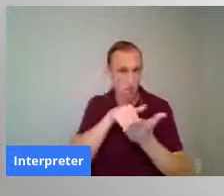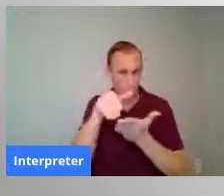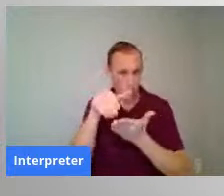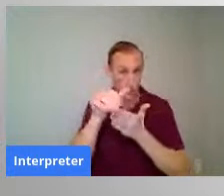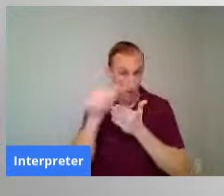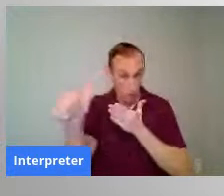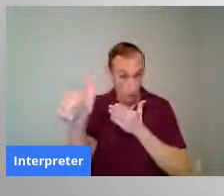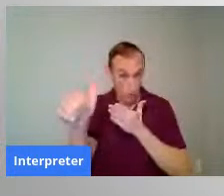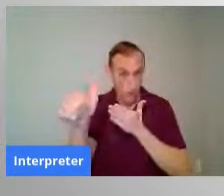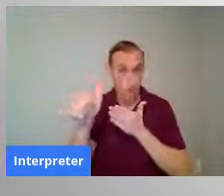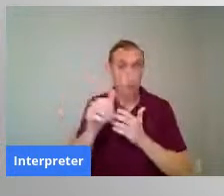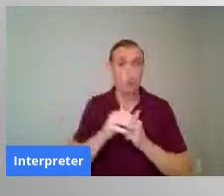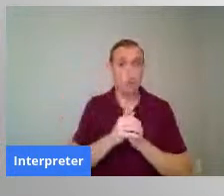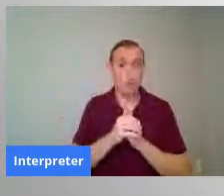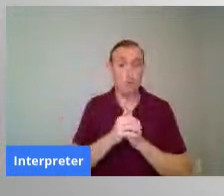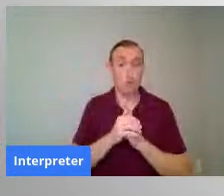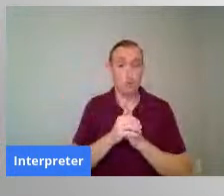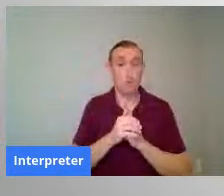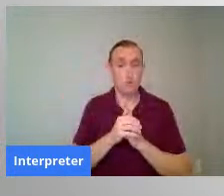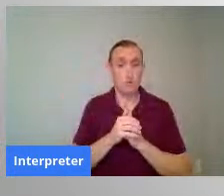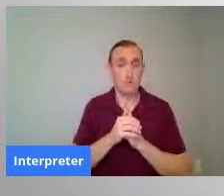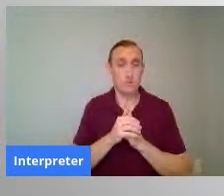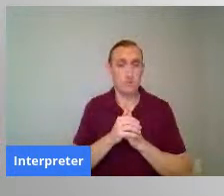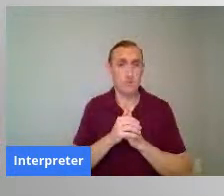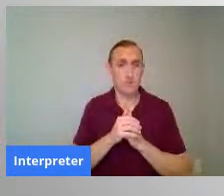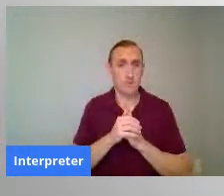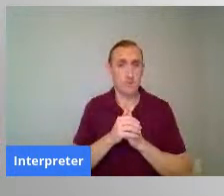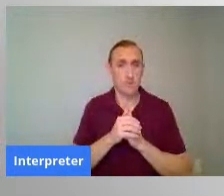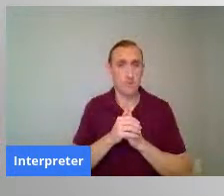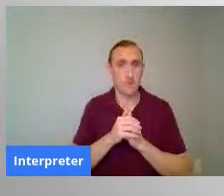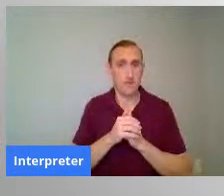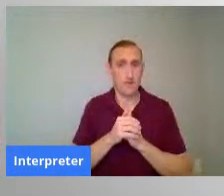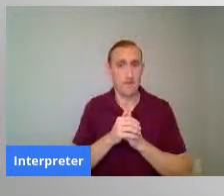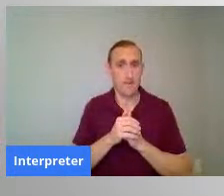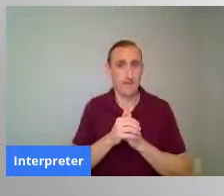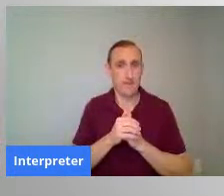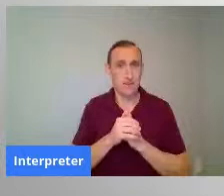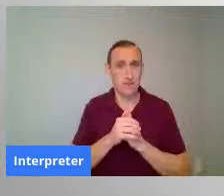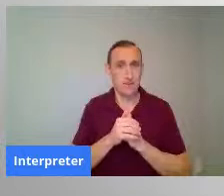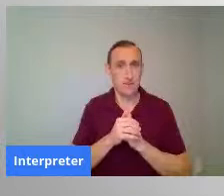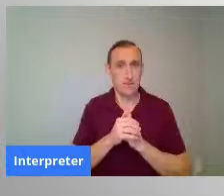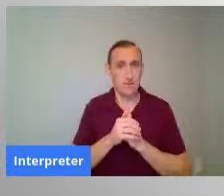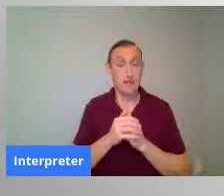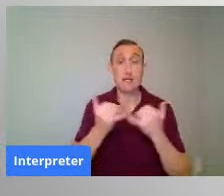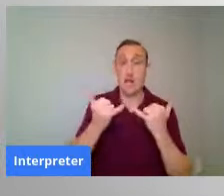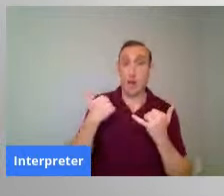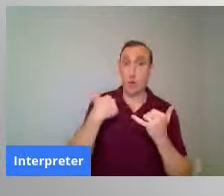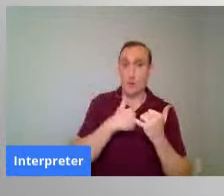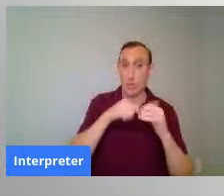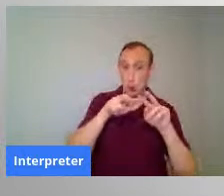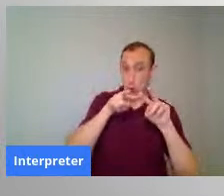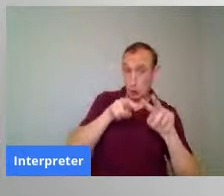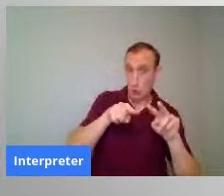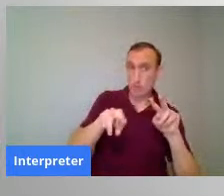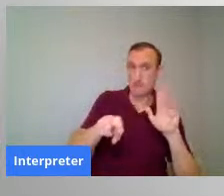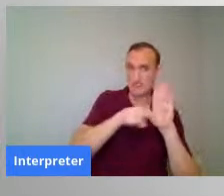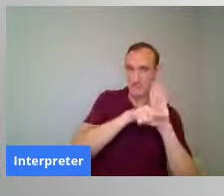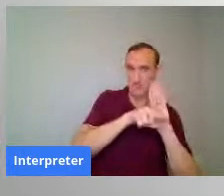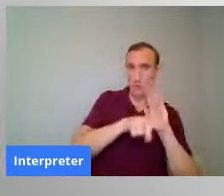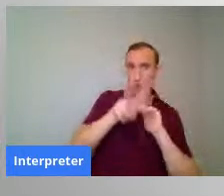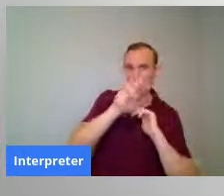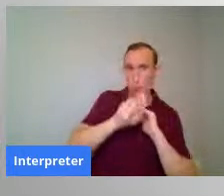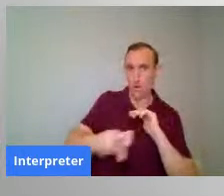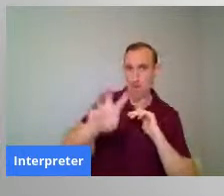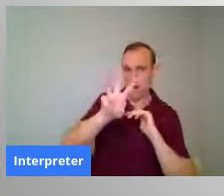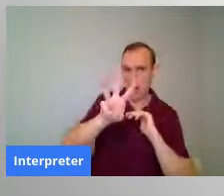talking about, we're now looking at a deficit of about $2.9 million, and this does not account for that additional